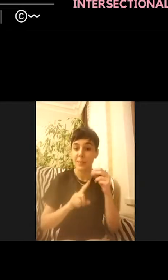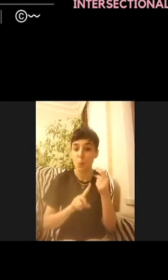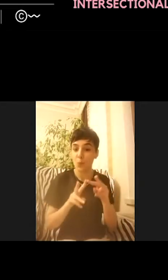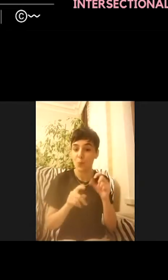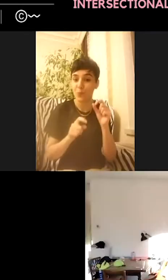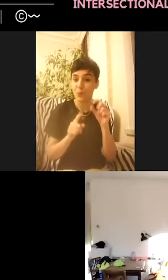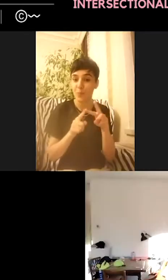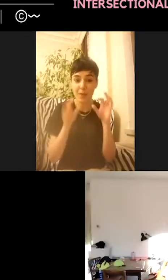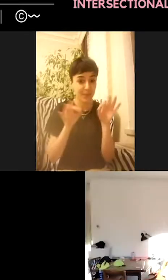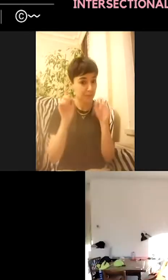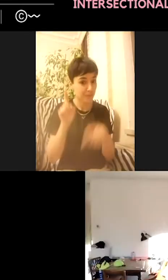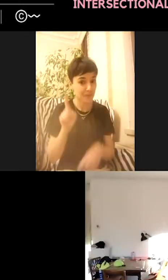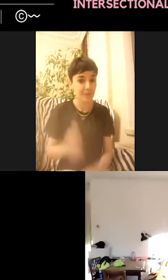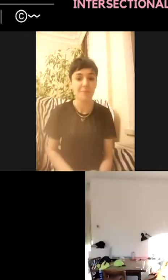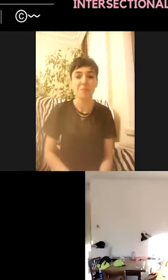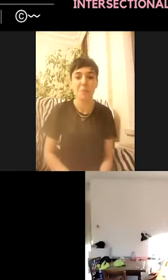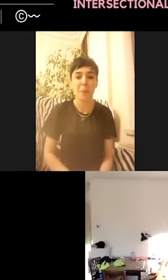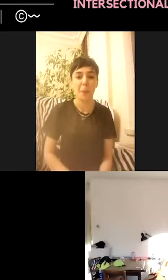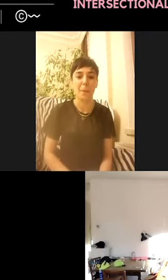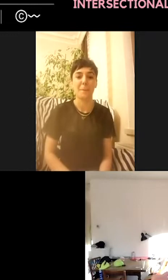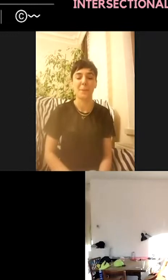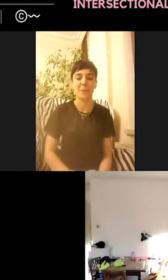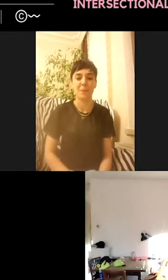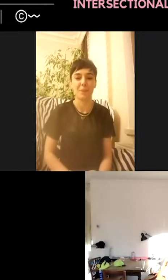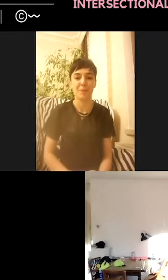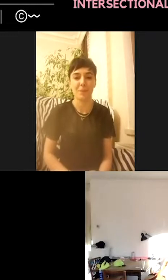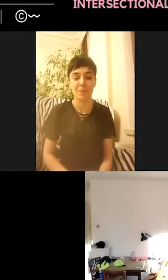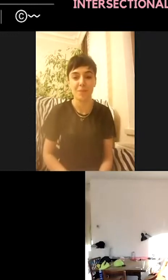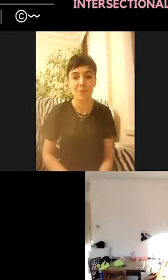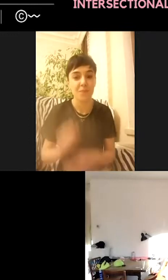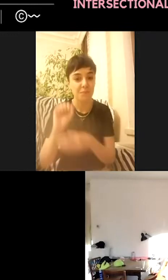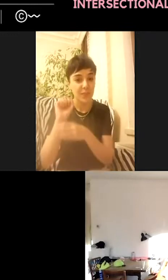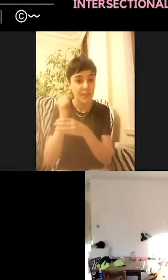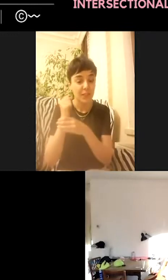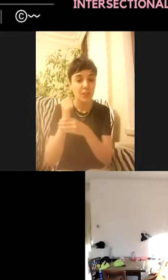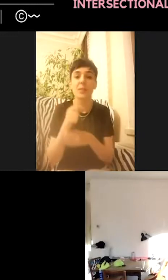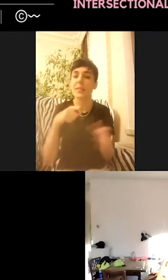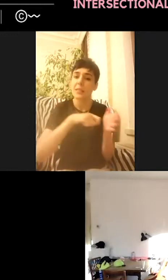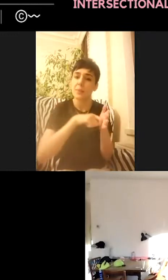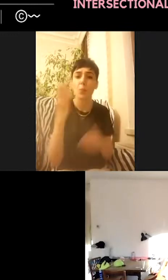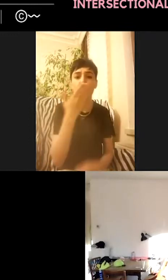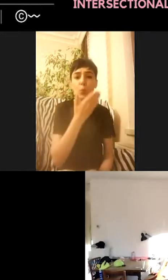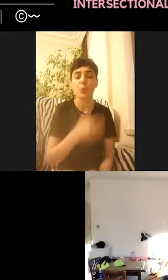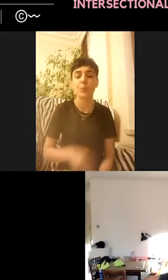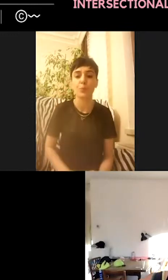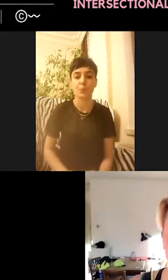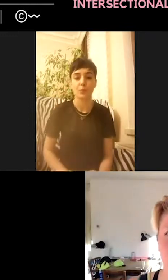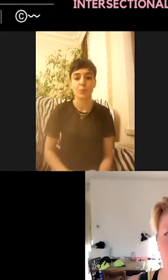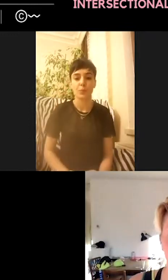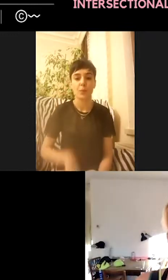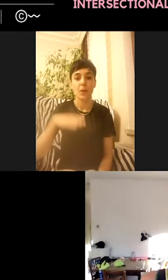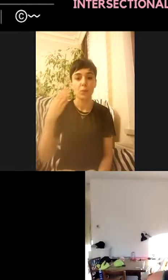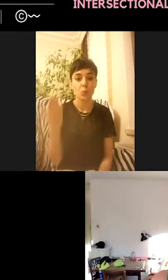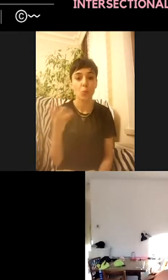the artists first? Then we have two artists with us, then we will talk with them. So let me start